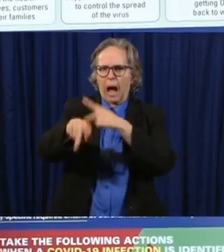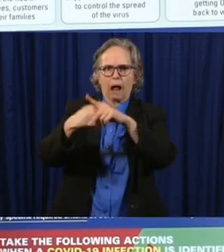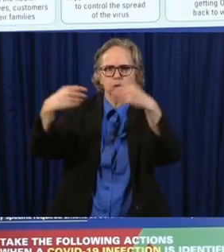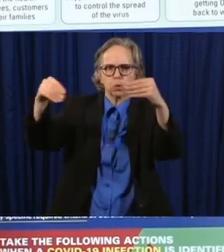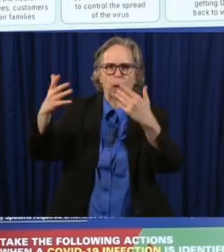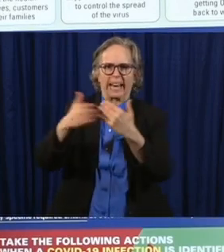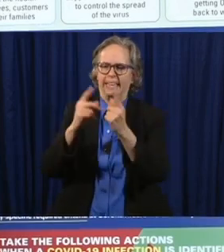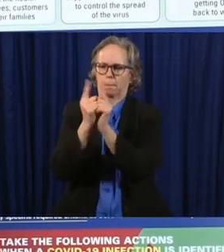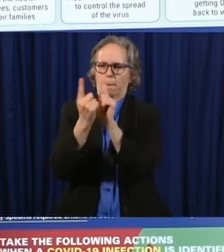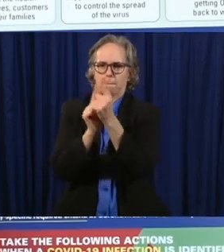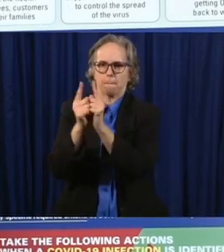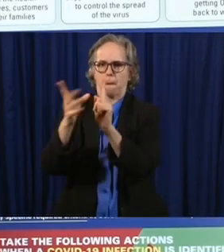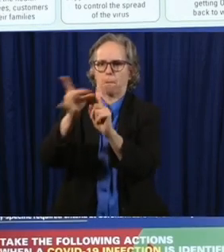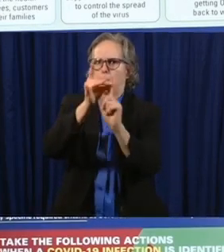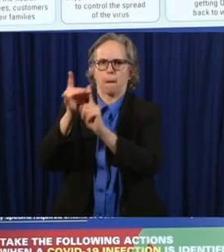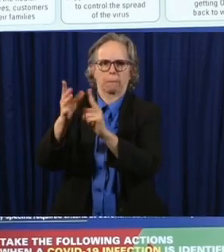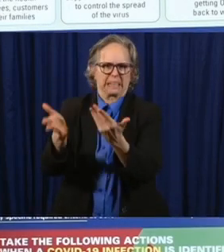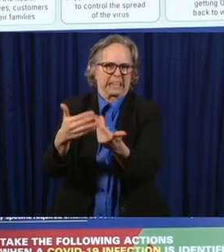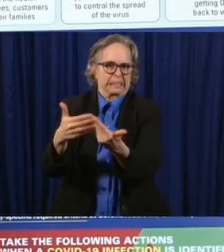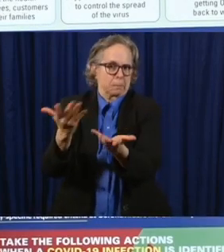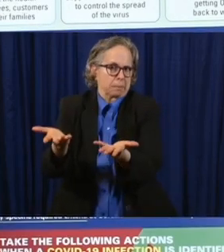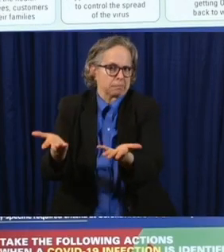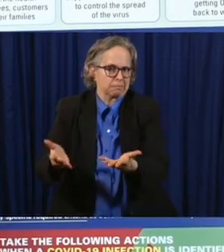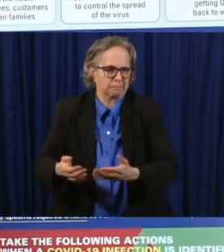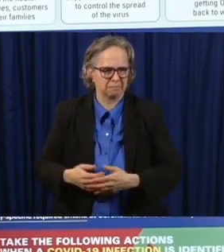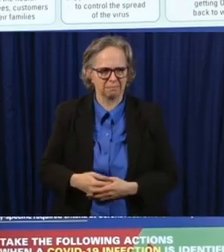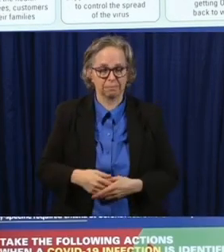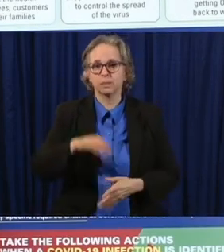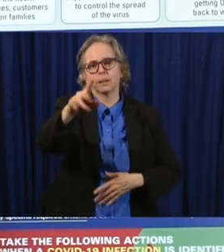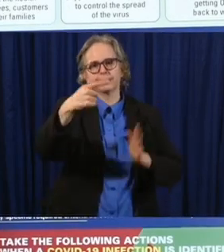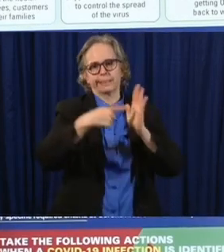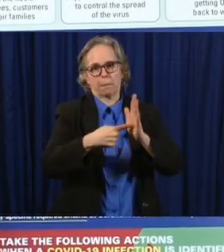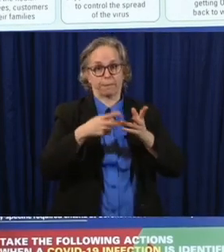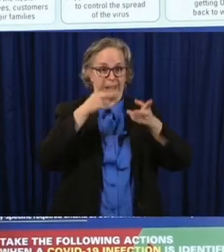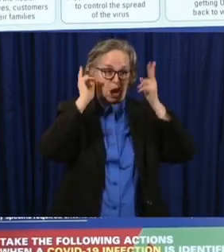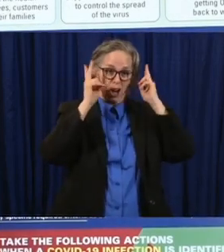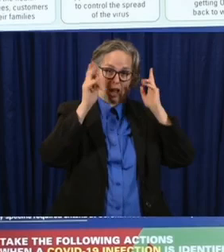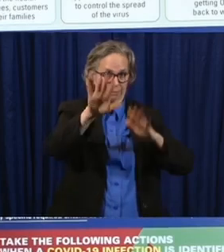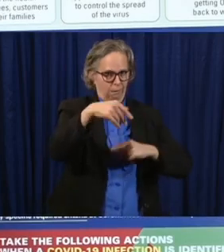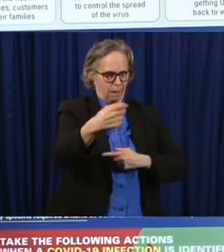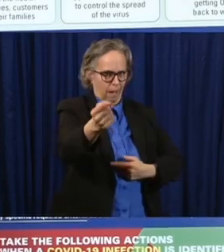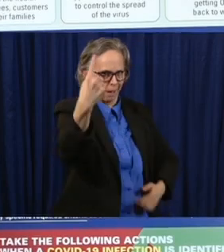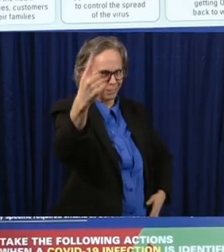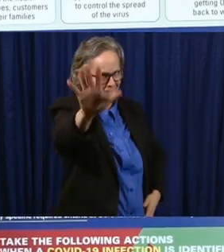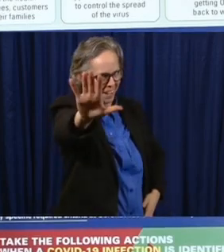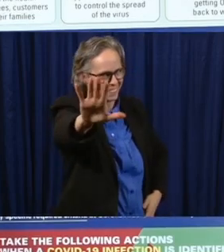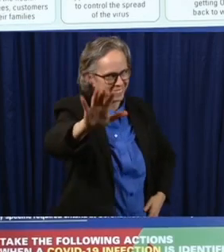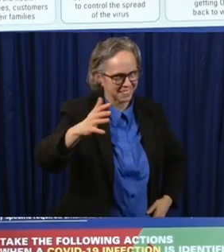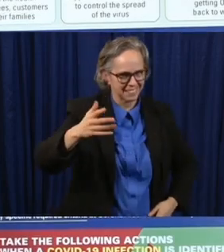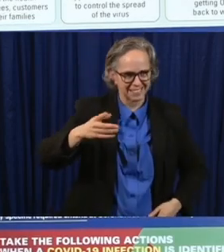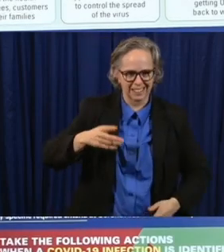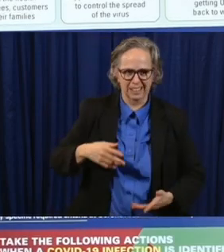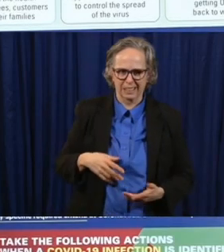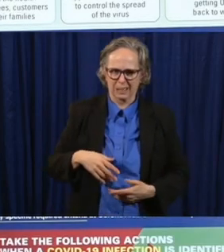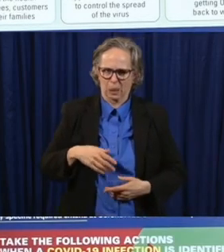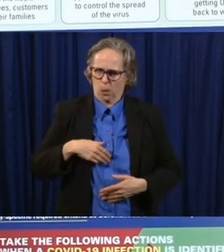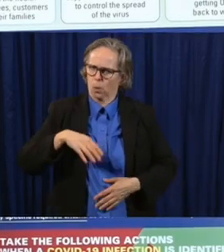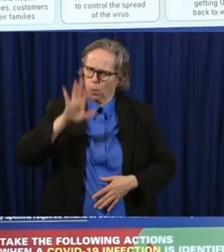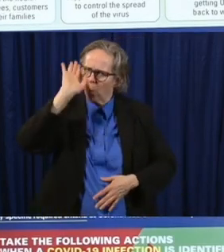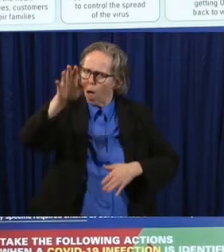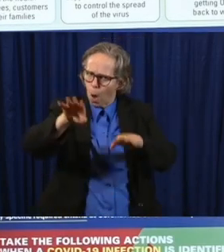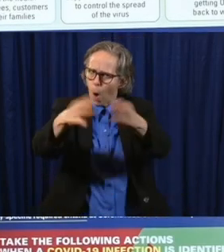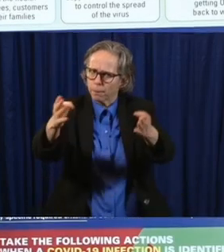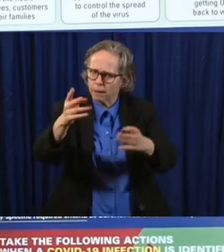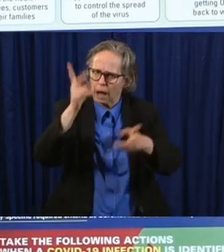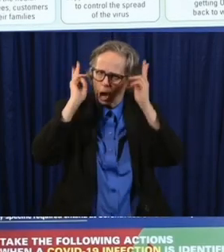Great desire to do hair, and I fully get that, and we're going to get there. But